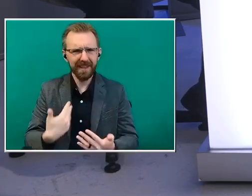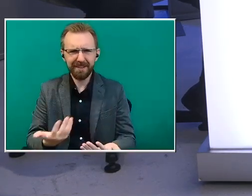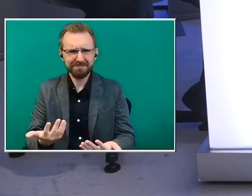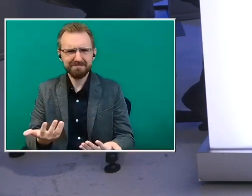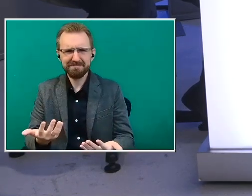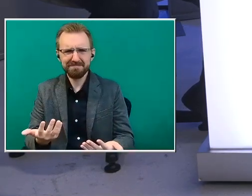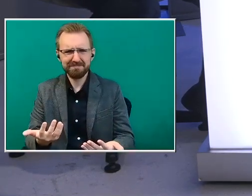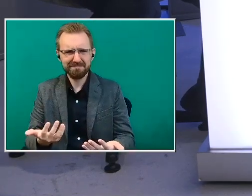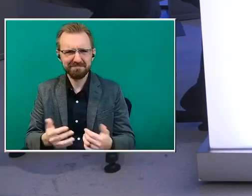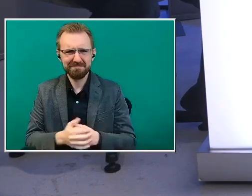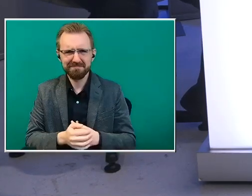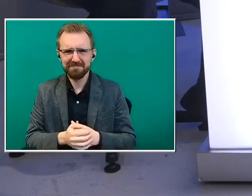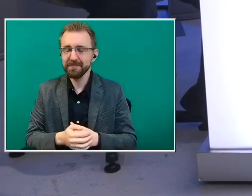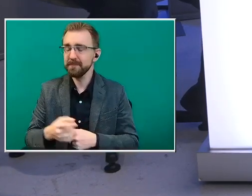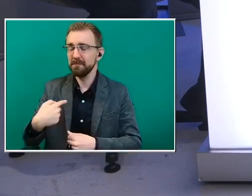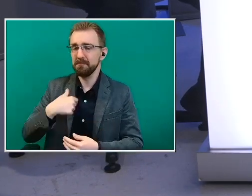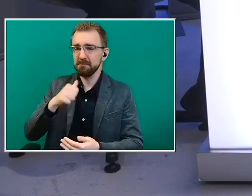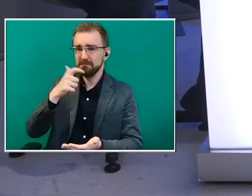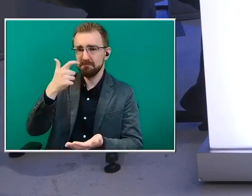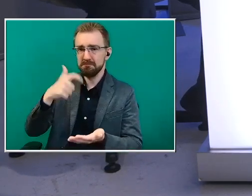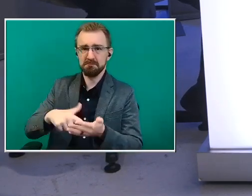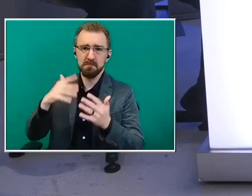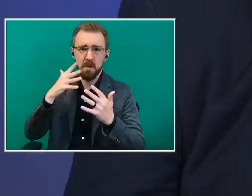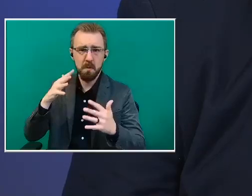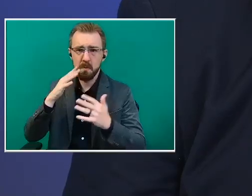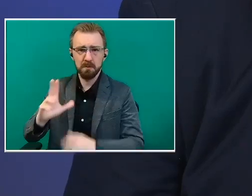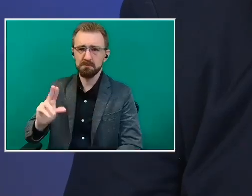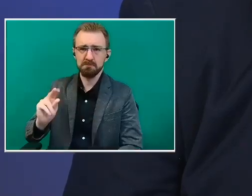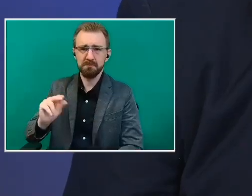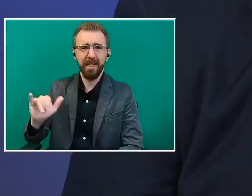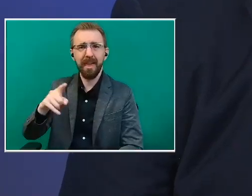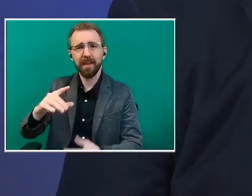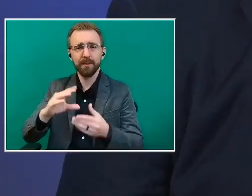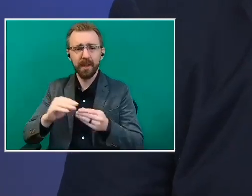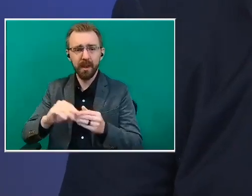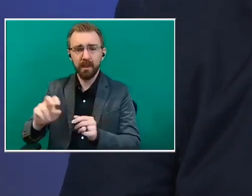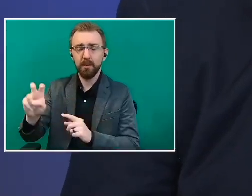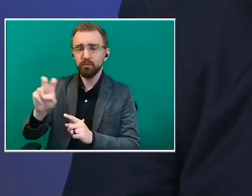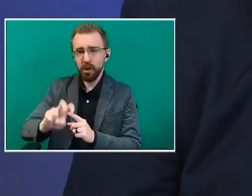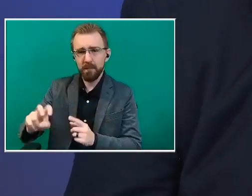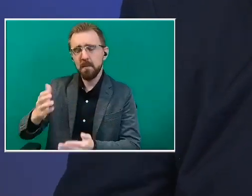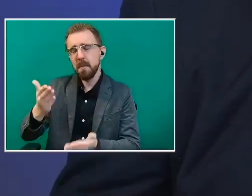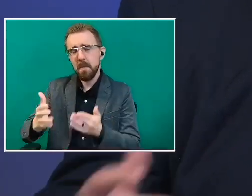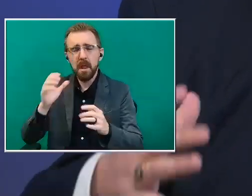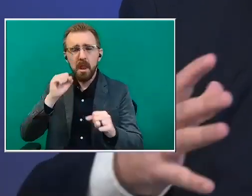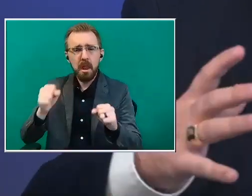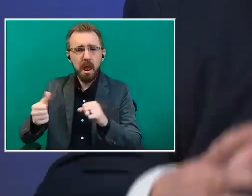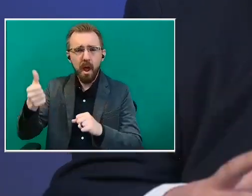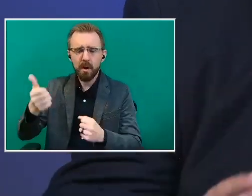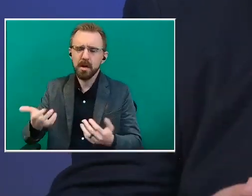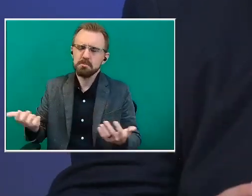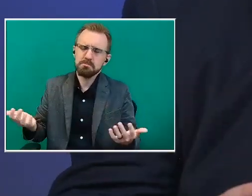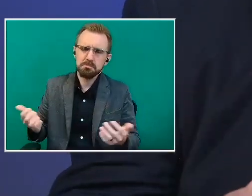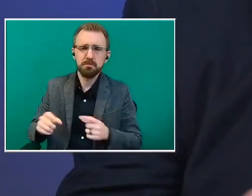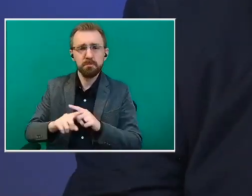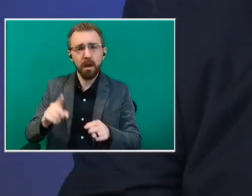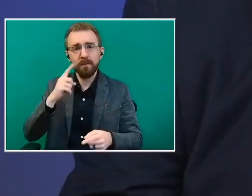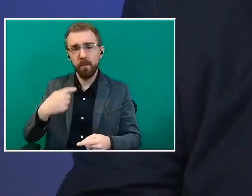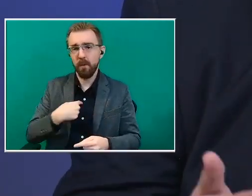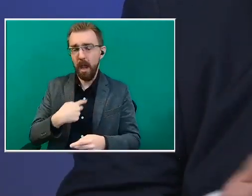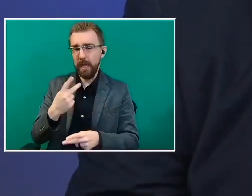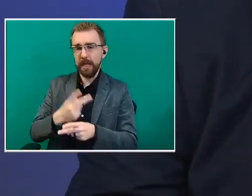I've never noticed any noise with it. I mean, like you said, with the travel one, maybe it's a little bit louder. But for the one that I keep on my